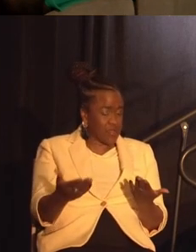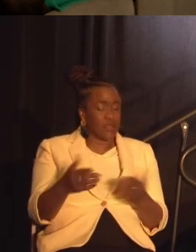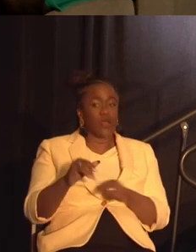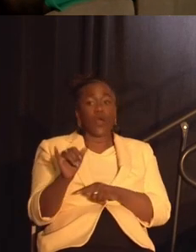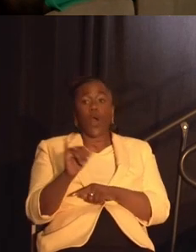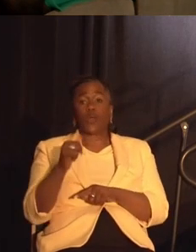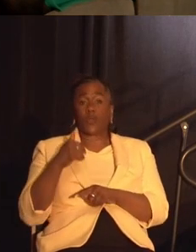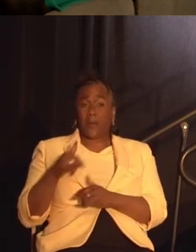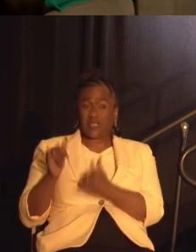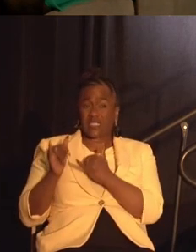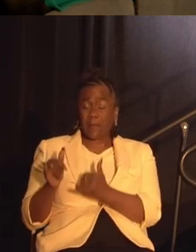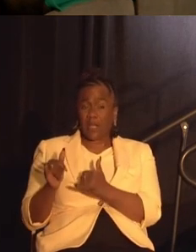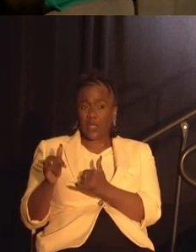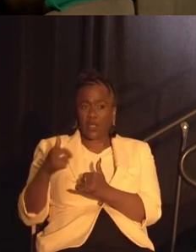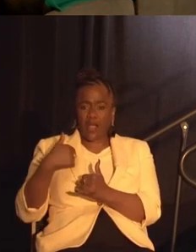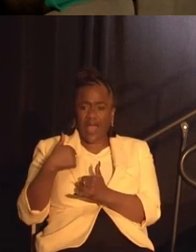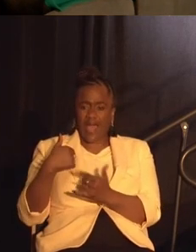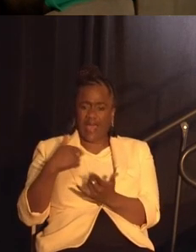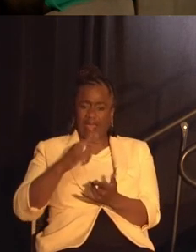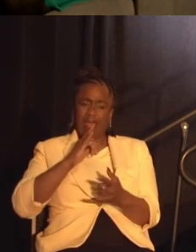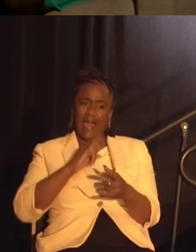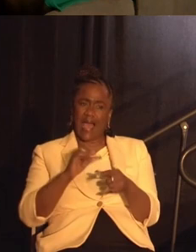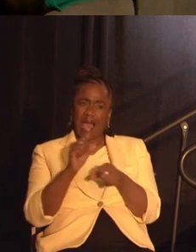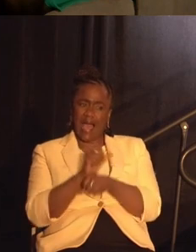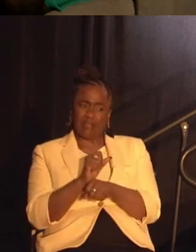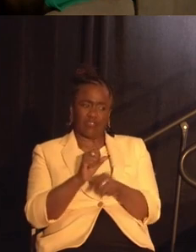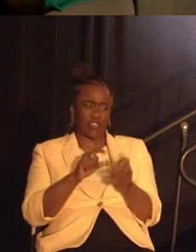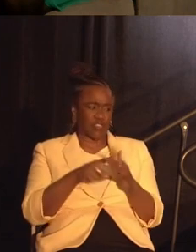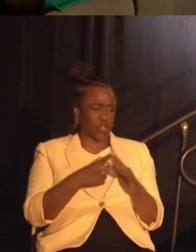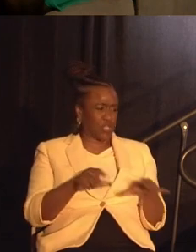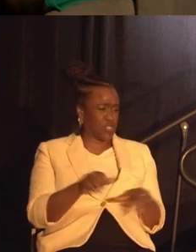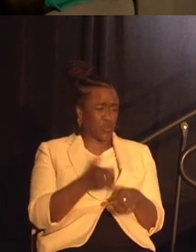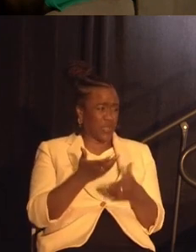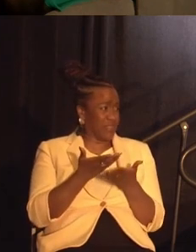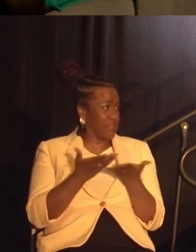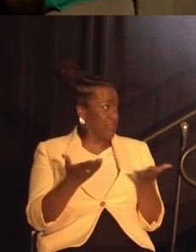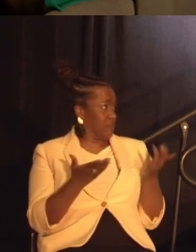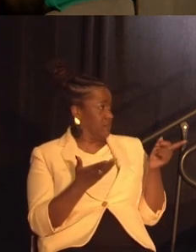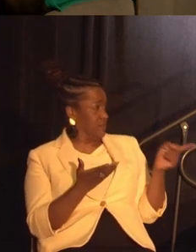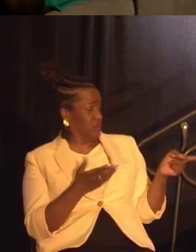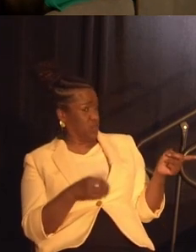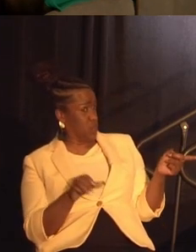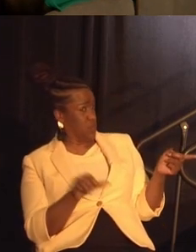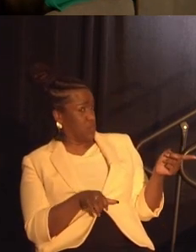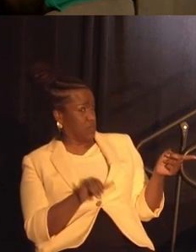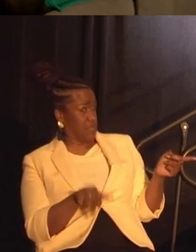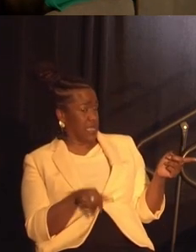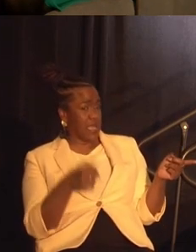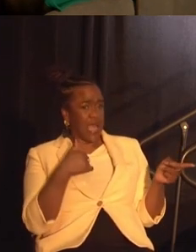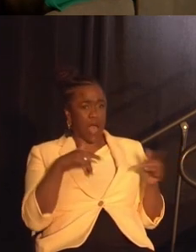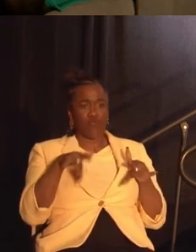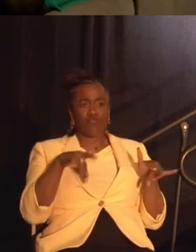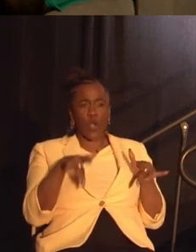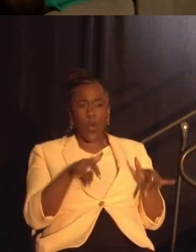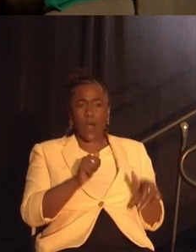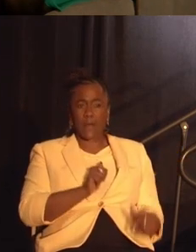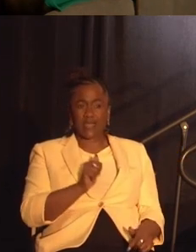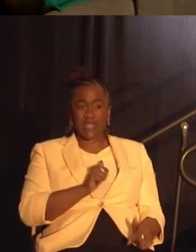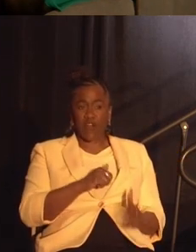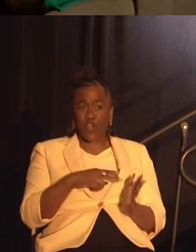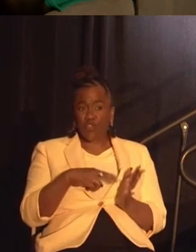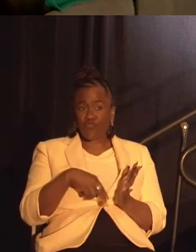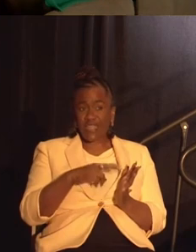am similar. I feel like I actually started doing this thing, and I don't know if you do it too, but I will record myself